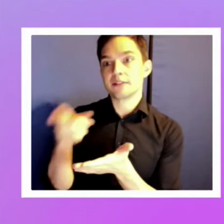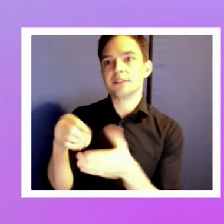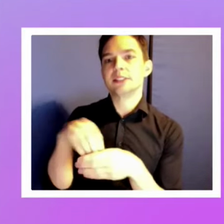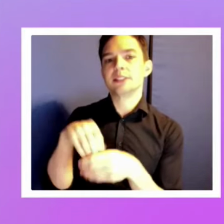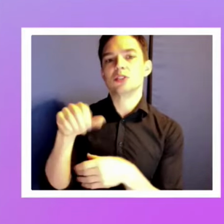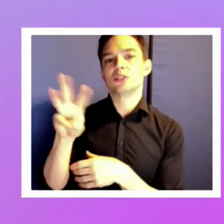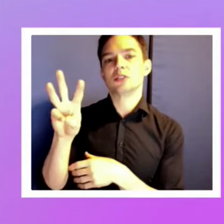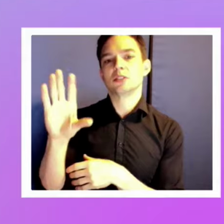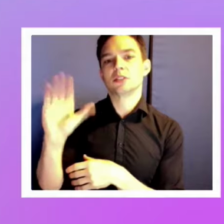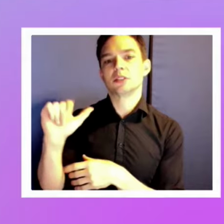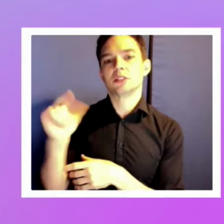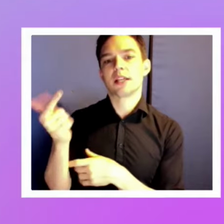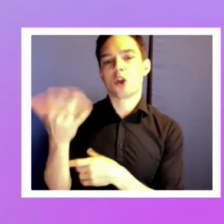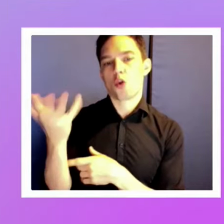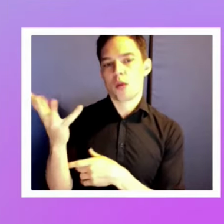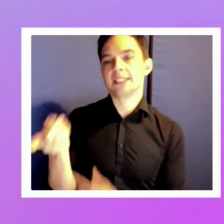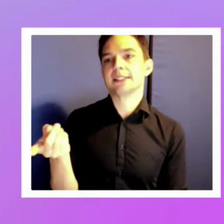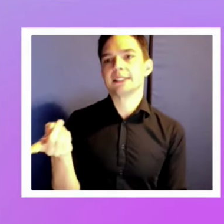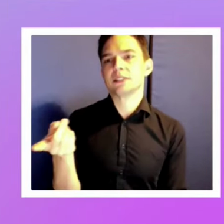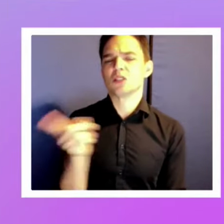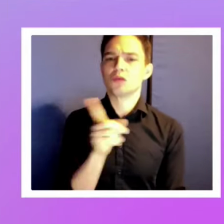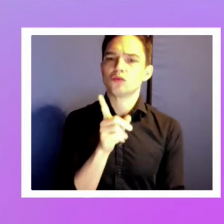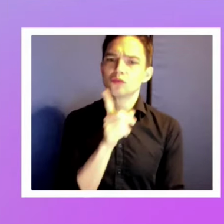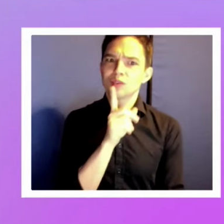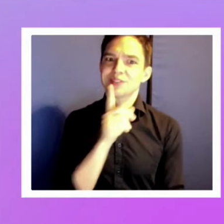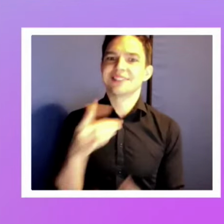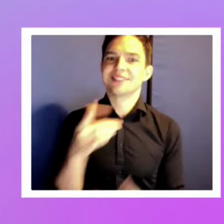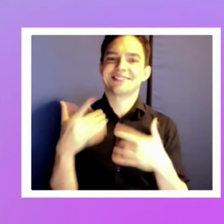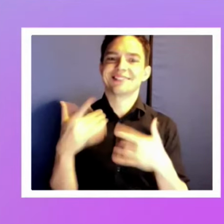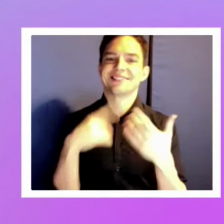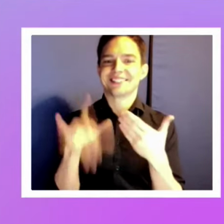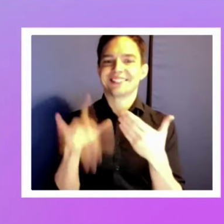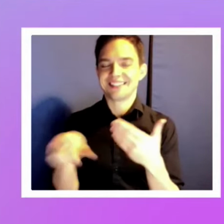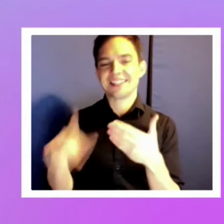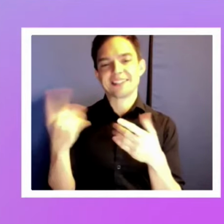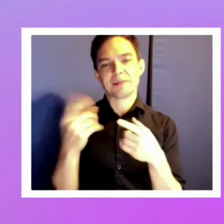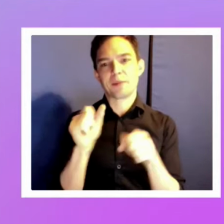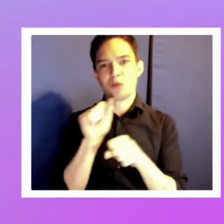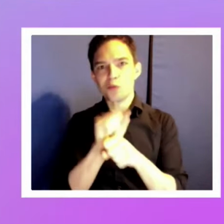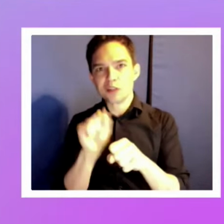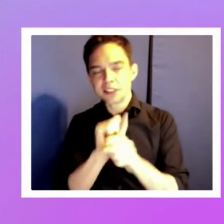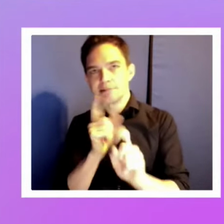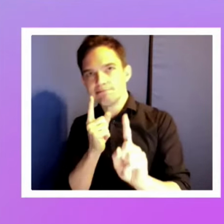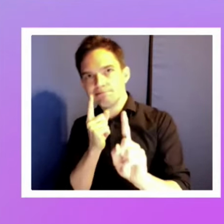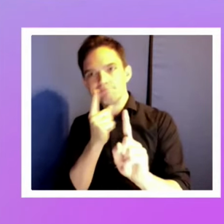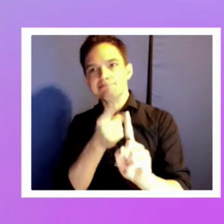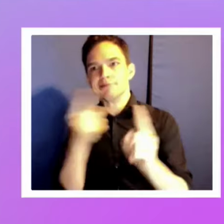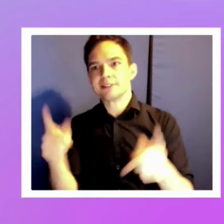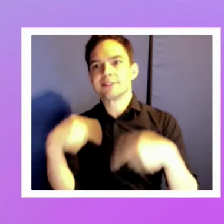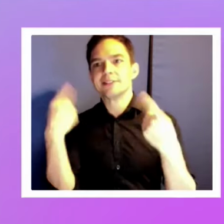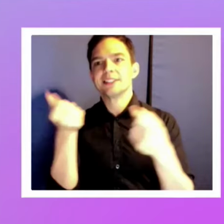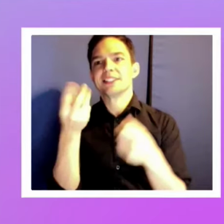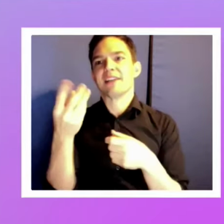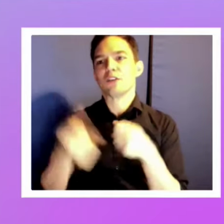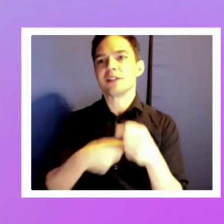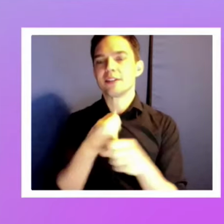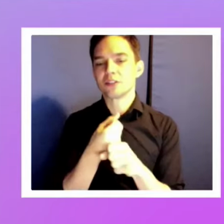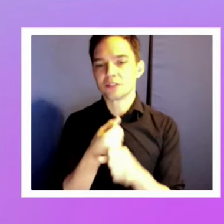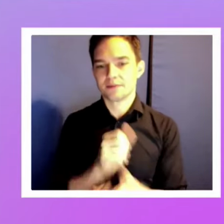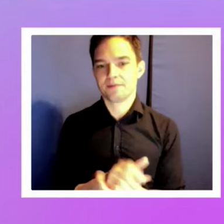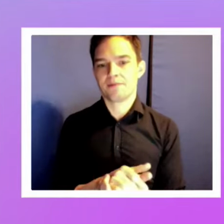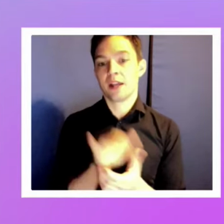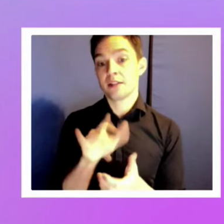already. So really, really excited about that. This is something we've been working towards for several years now, and this